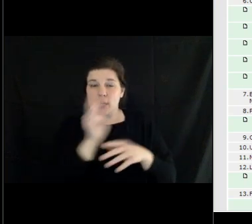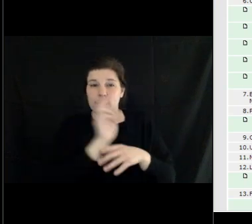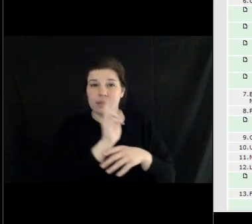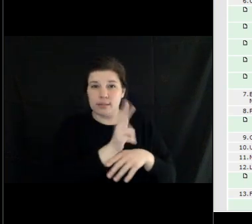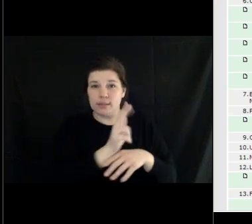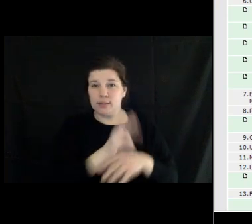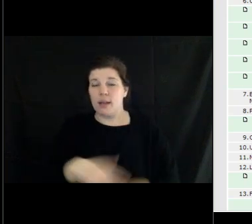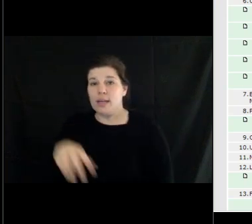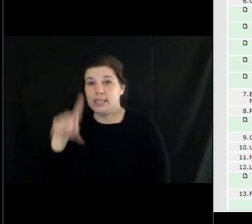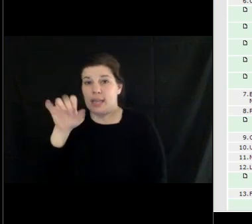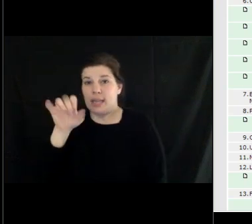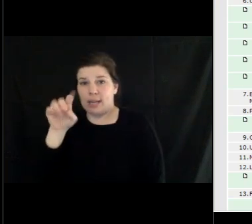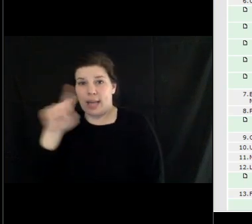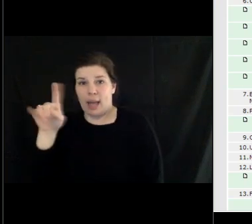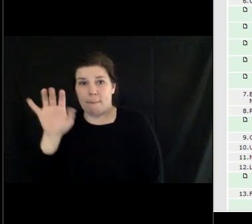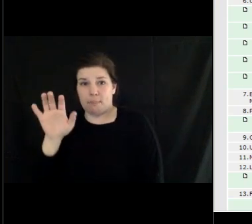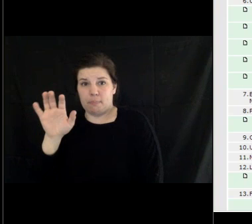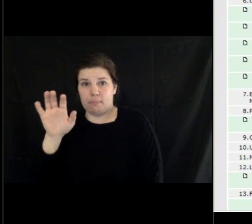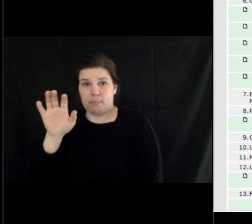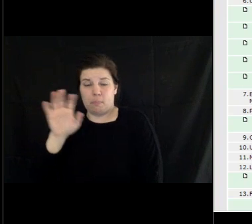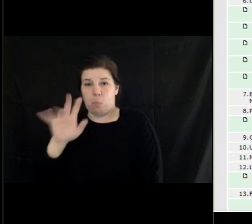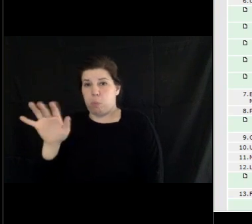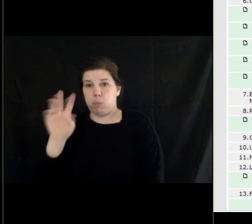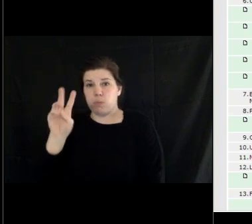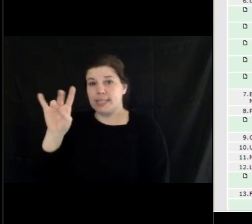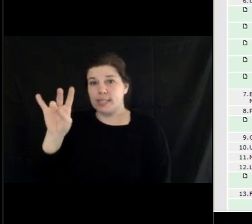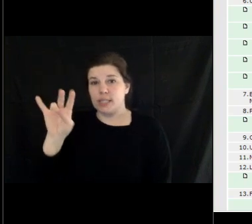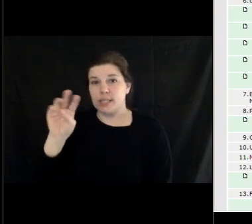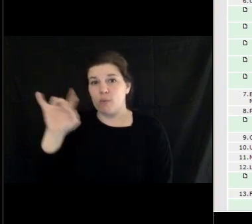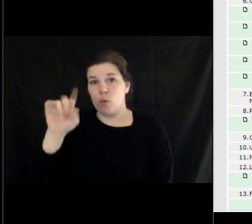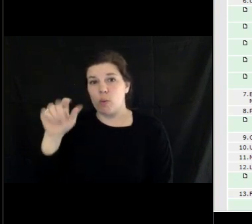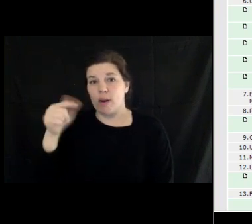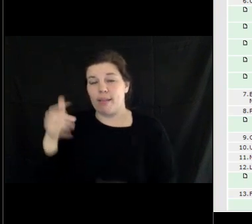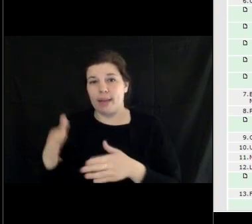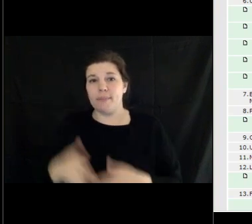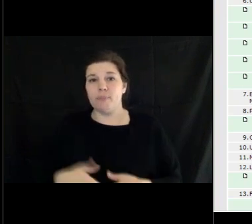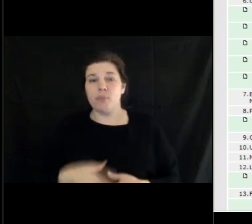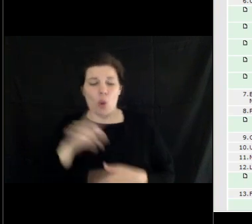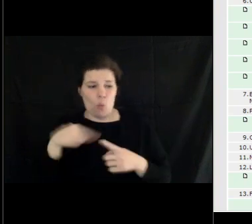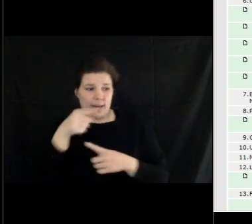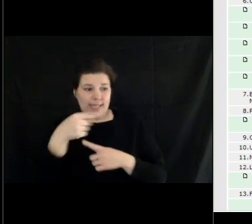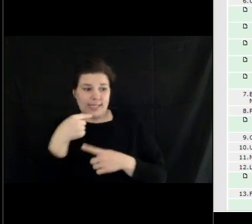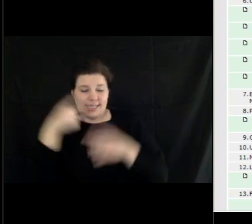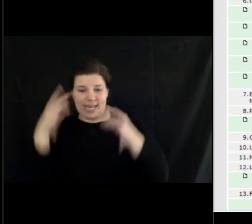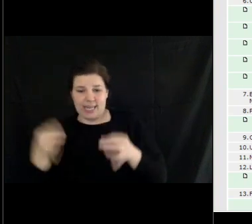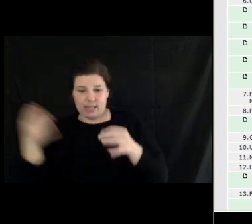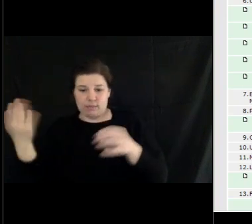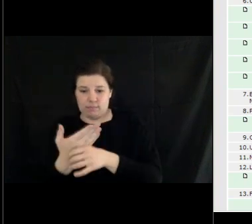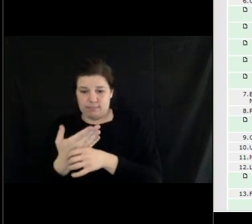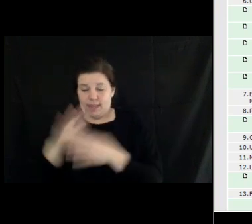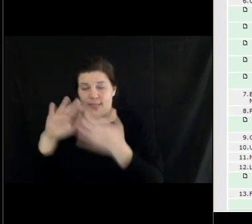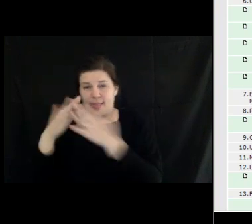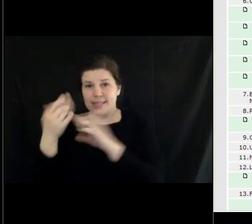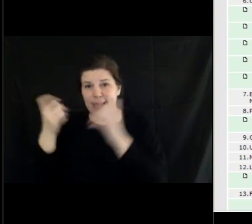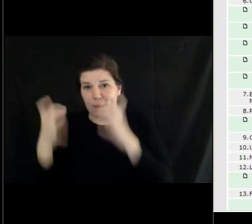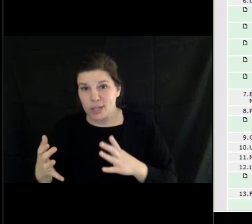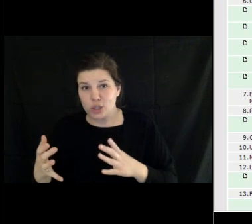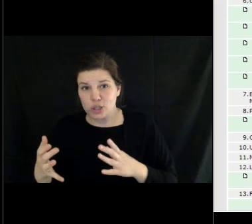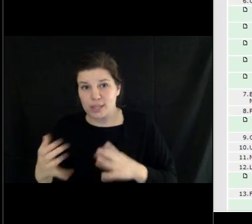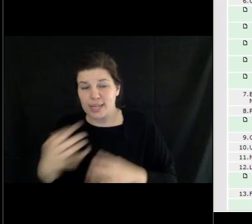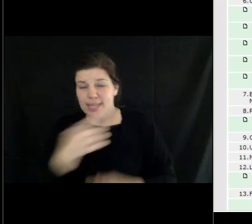Midwood Lane. When Ms. Cruz voted to terminate the city manager, she mentioned that that staff was too friendly